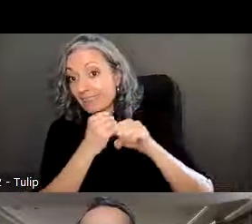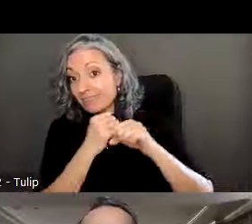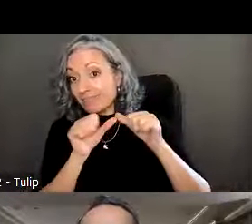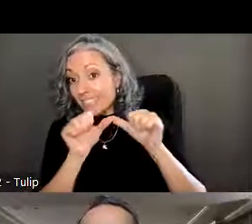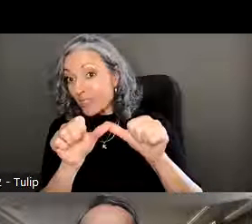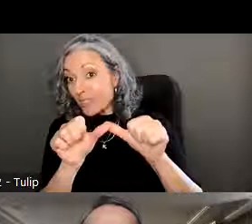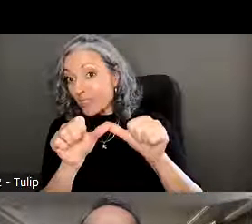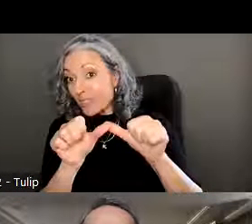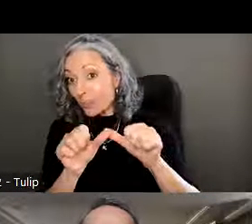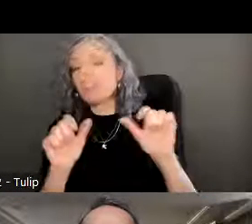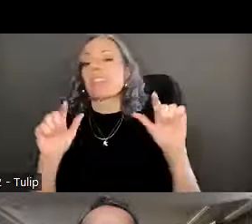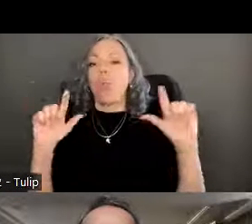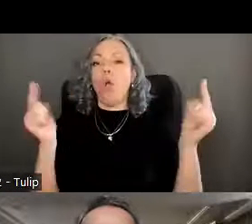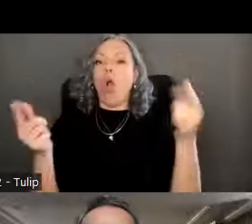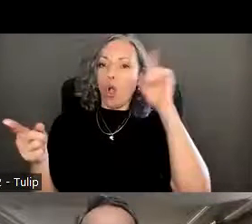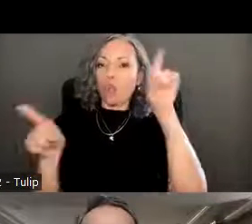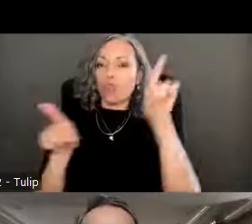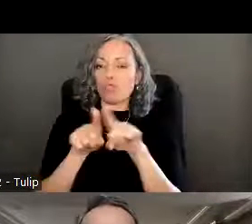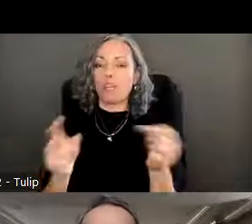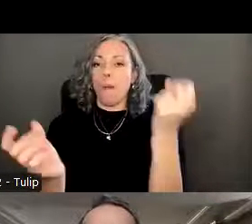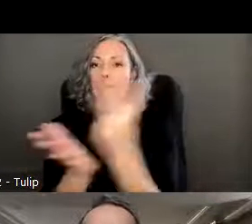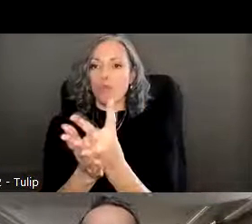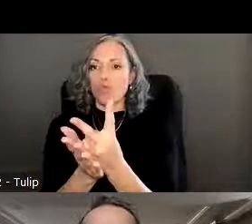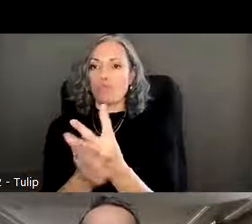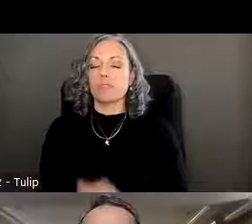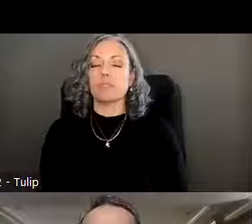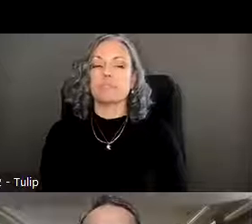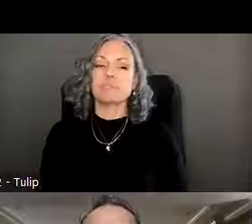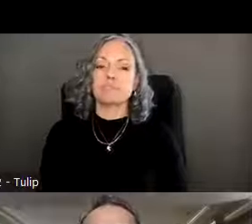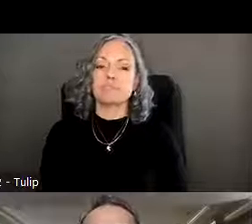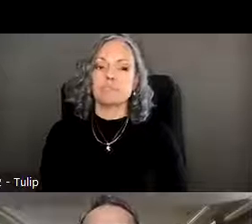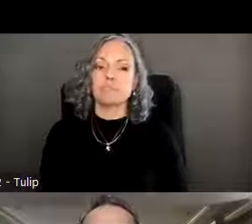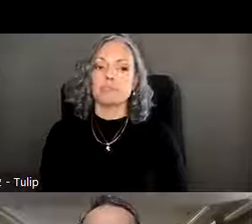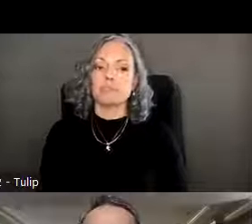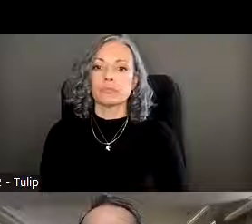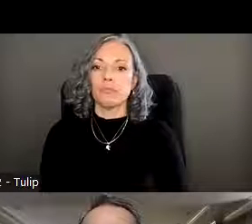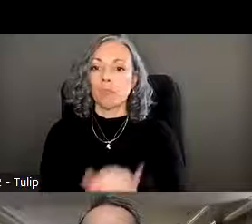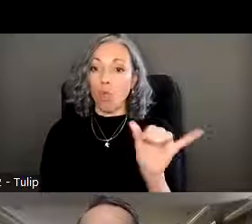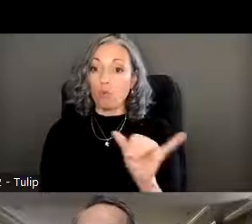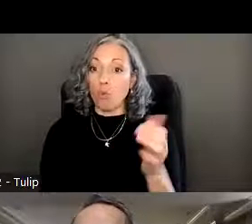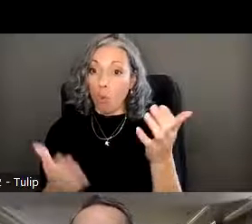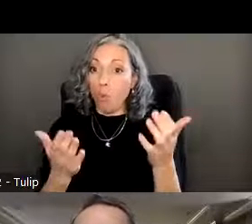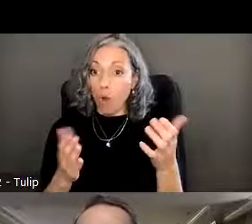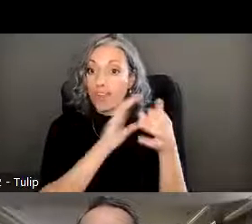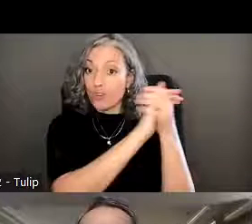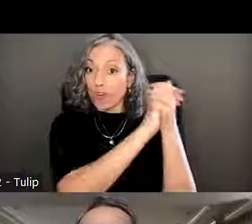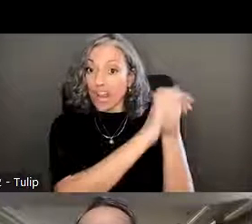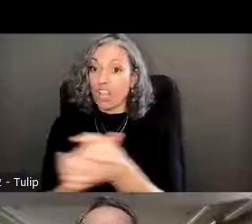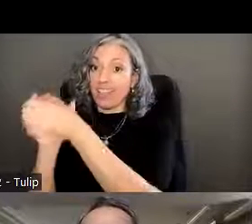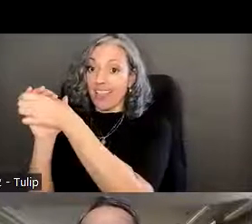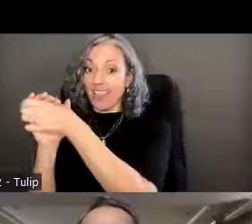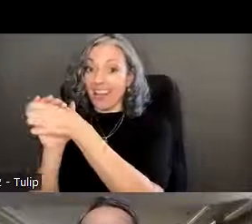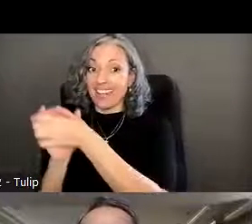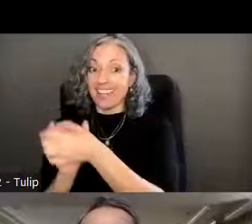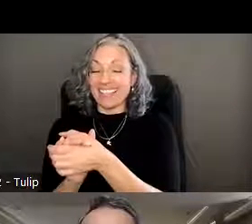Okay, minutes approved. Before I turn to the next guest, I would also like to congratulate our